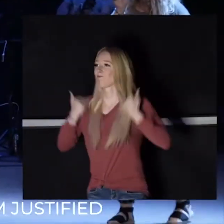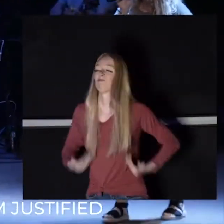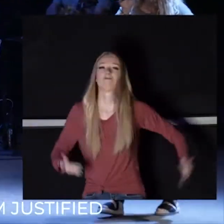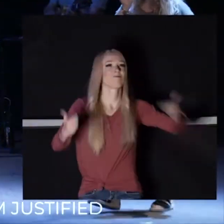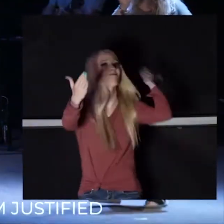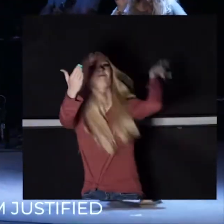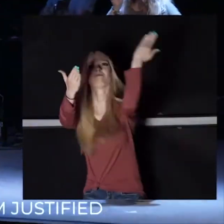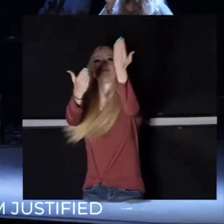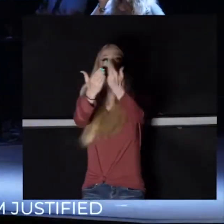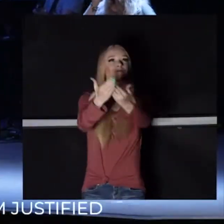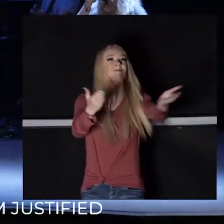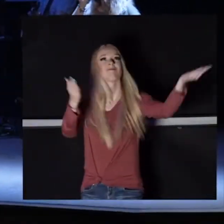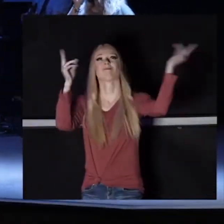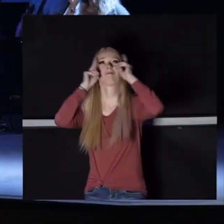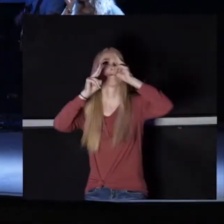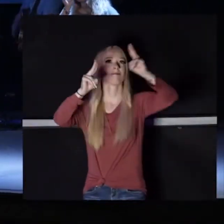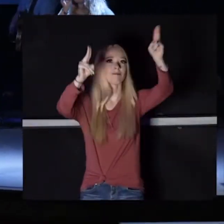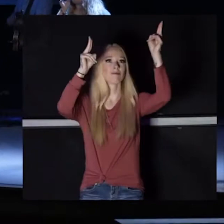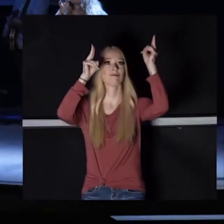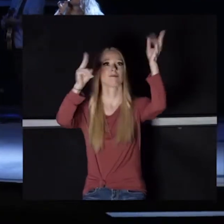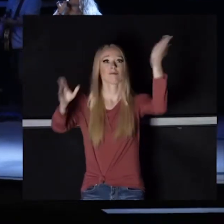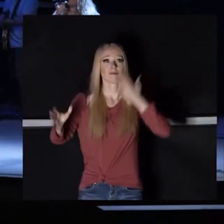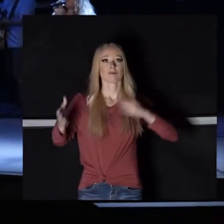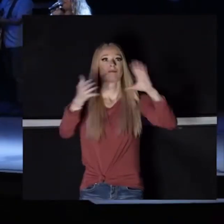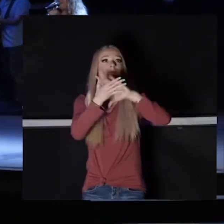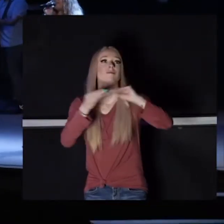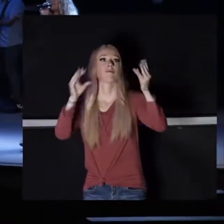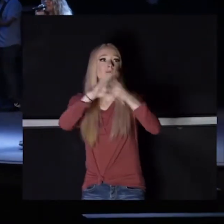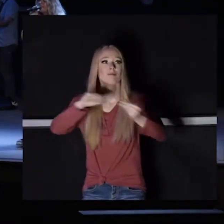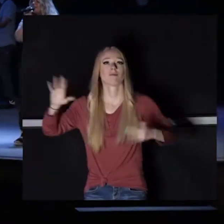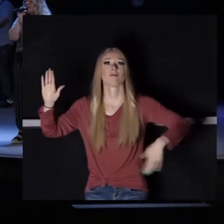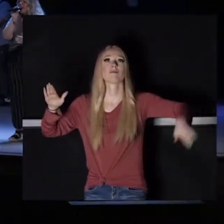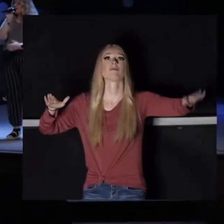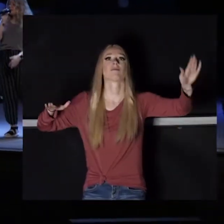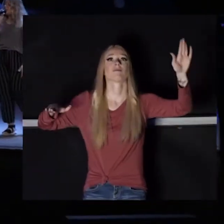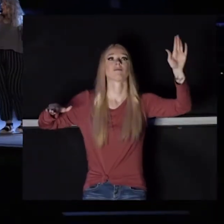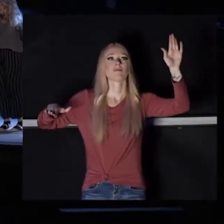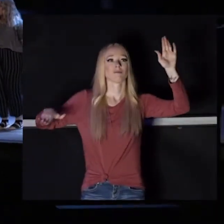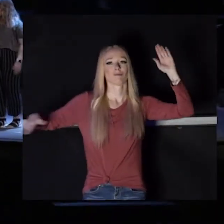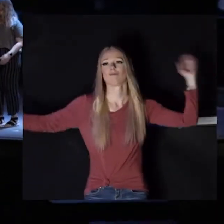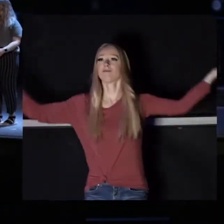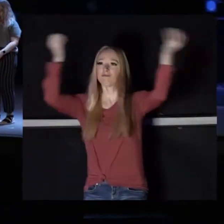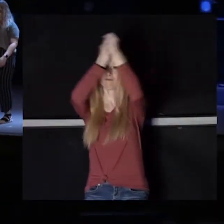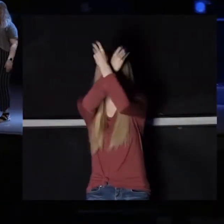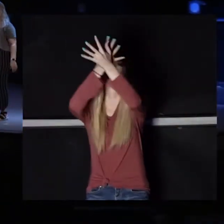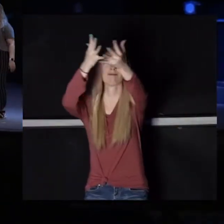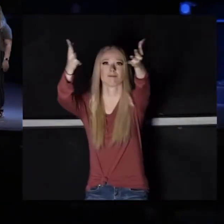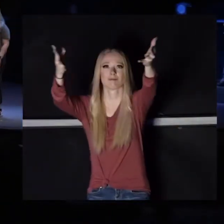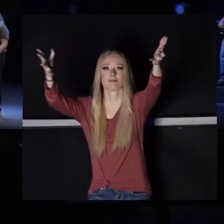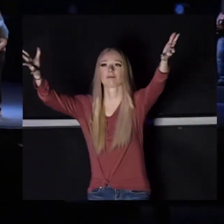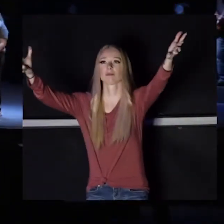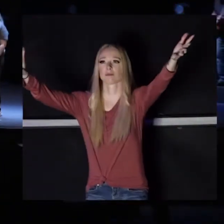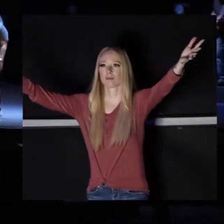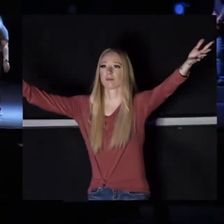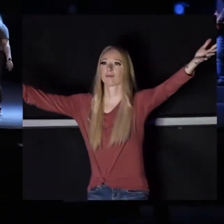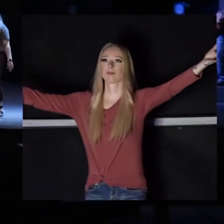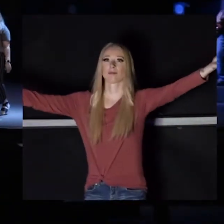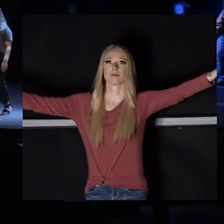the righteous, I'm justified. This is my testimony. This is